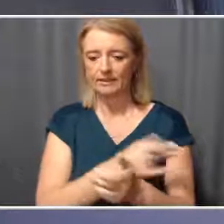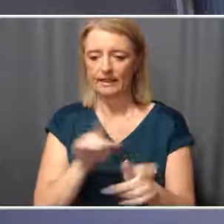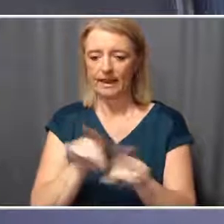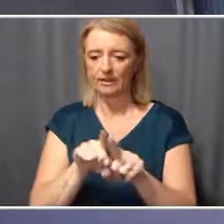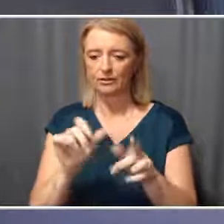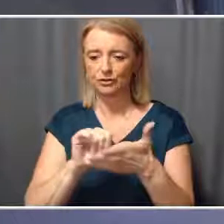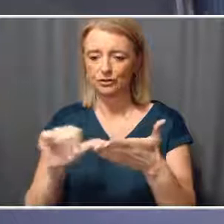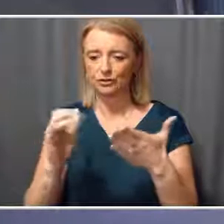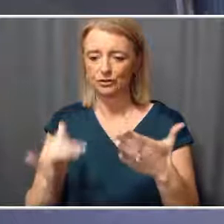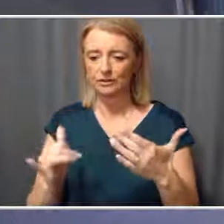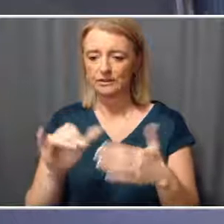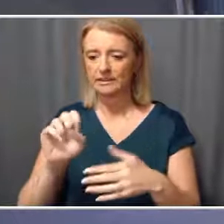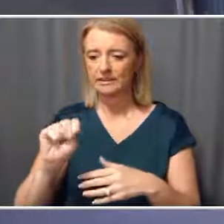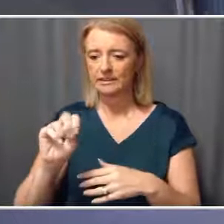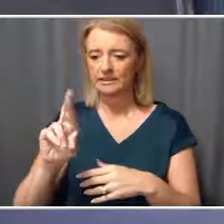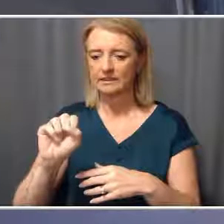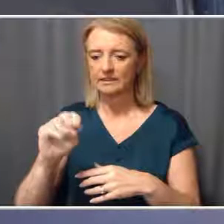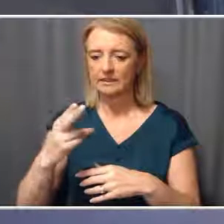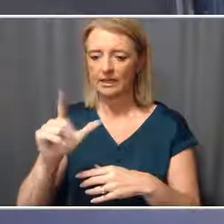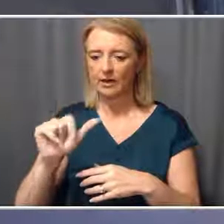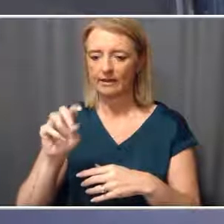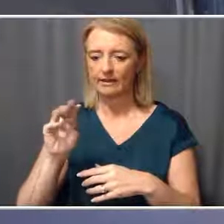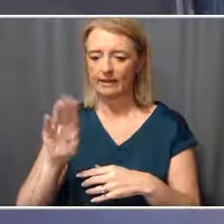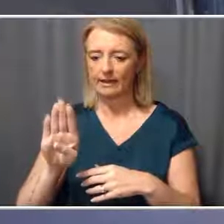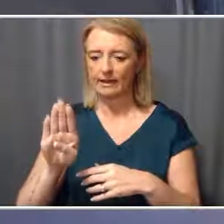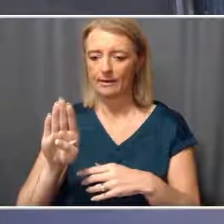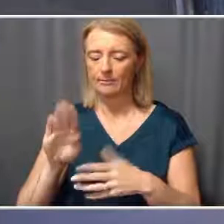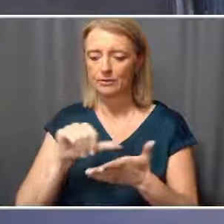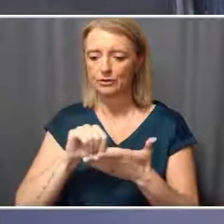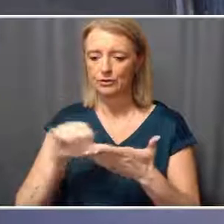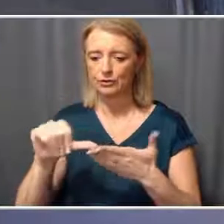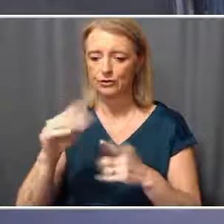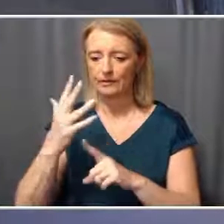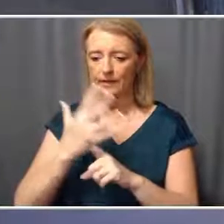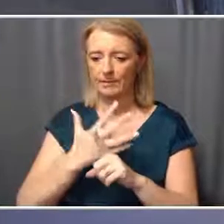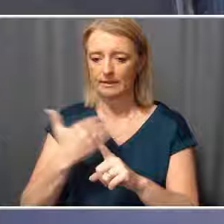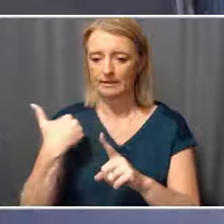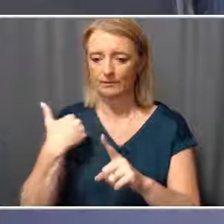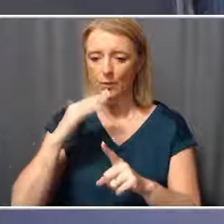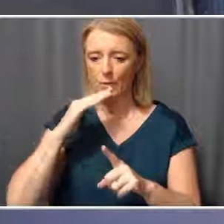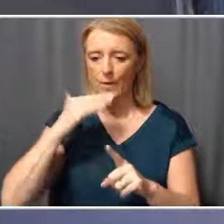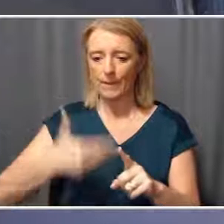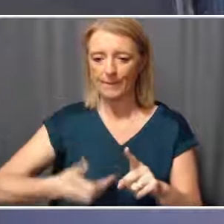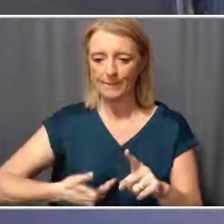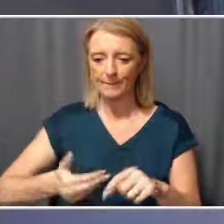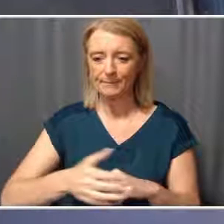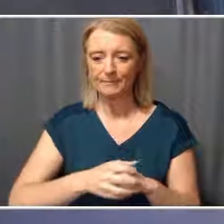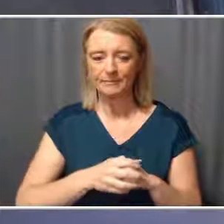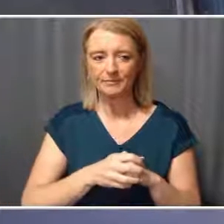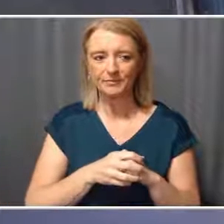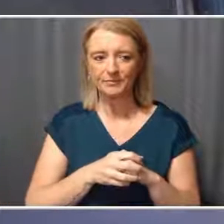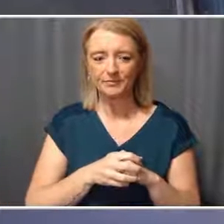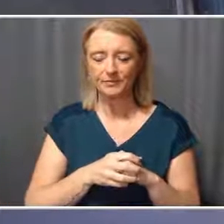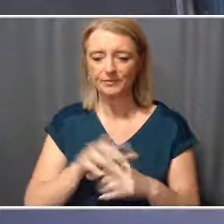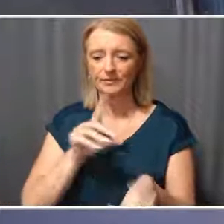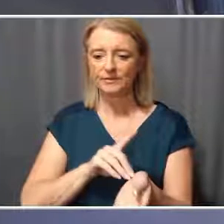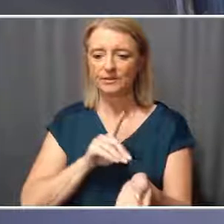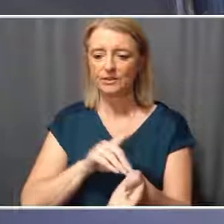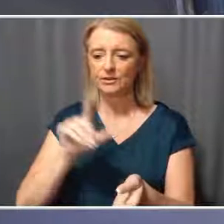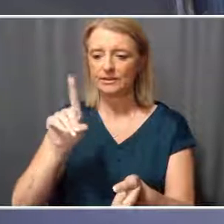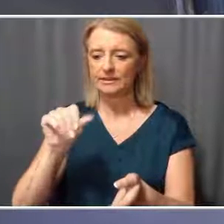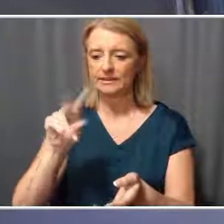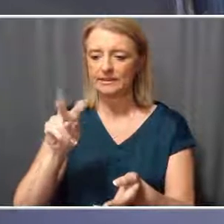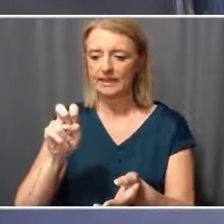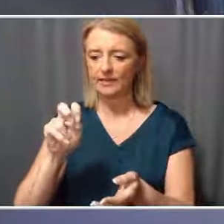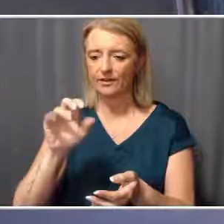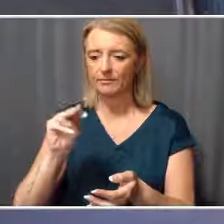with severe headaches and migraine almost my entire life. As a child, we used Dimetap, Sudafed, and over-the-counter medicine to try